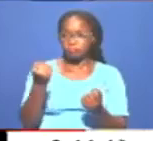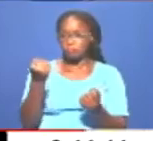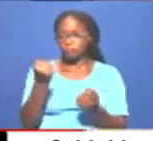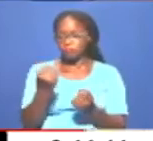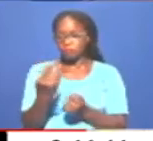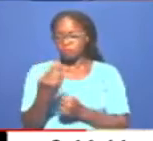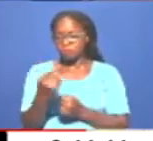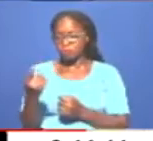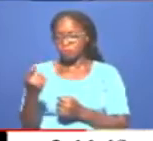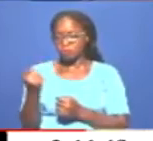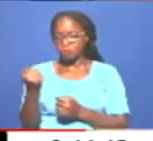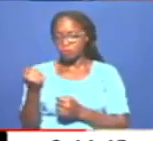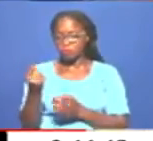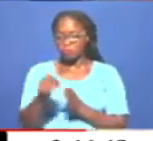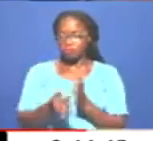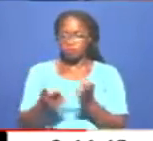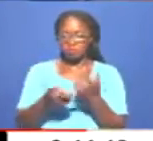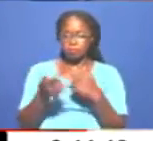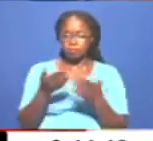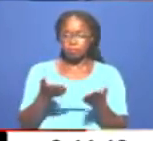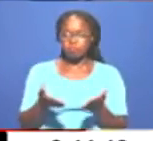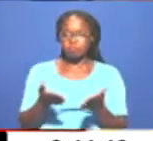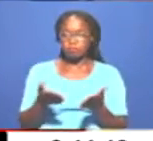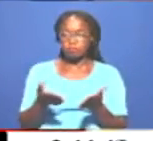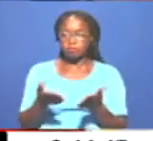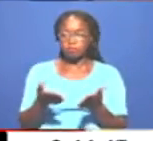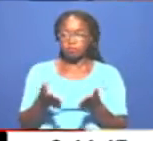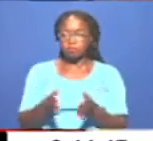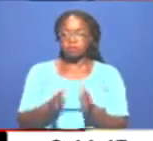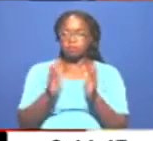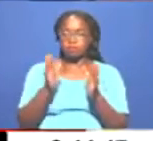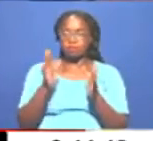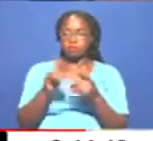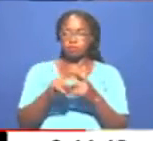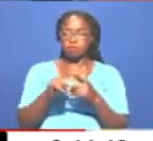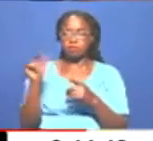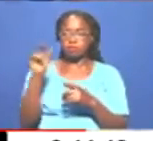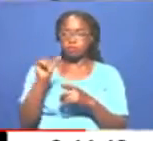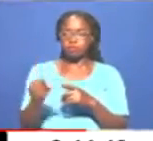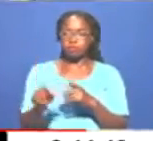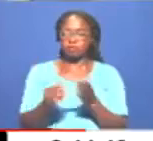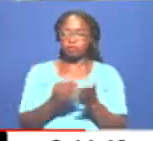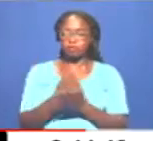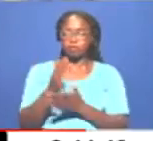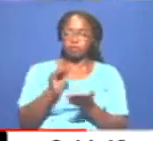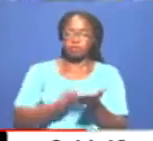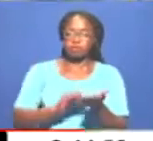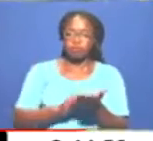coming in here on their way to the region through Malaba.